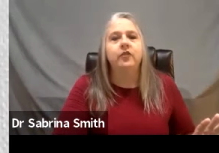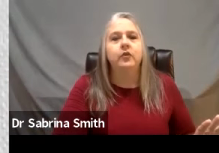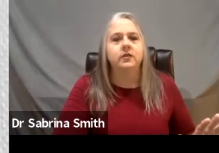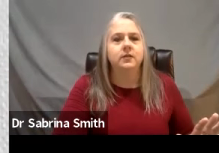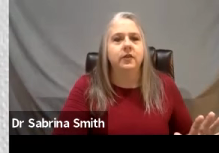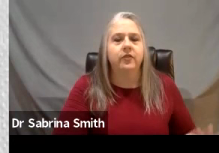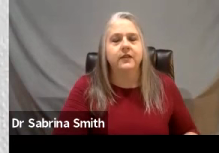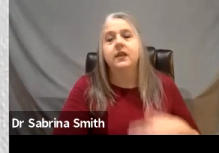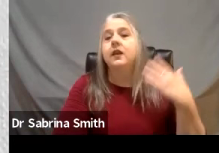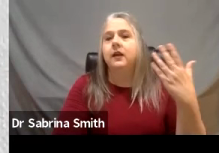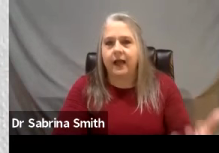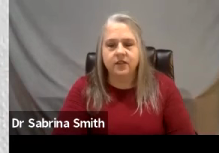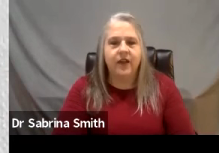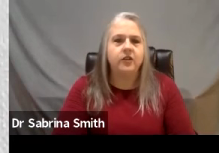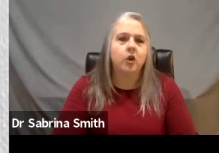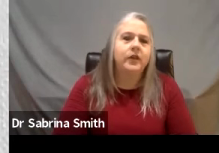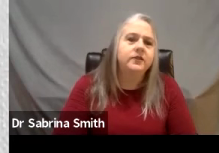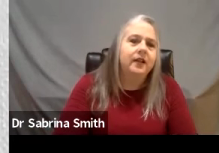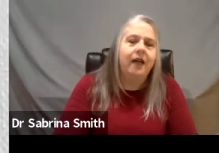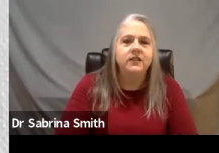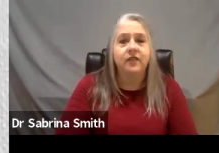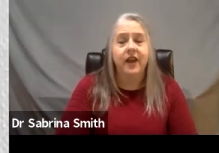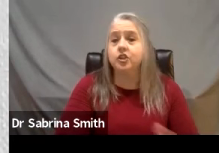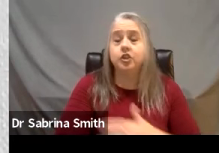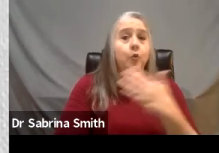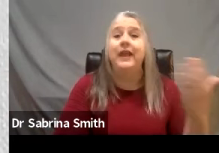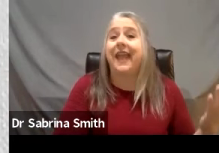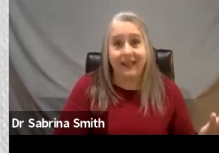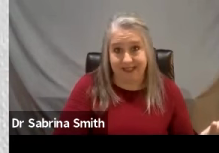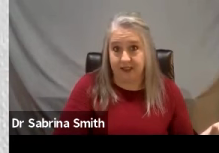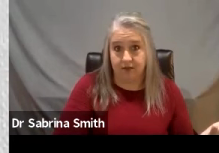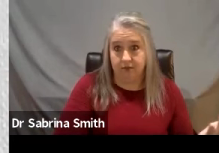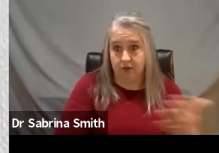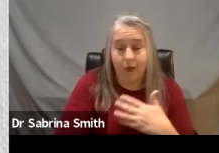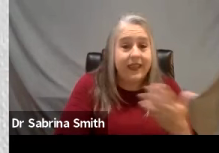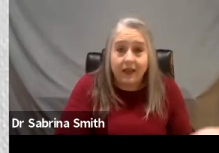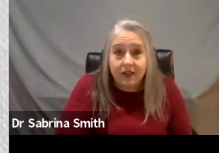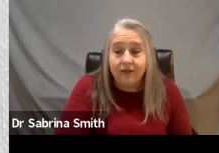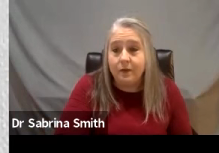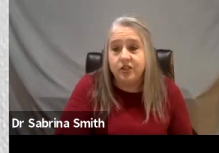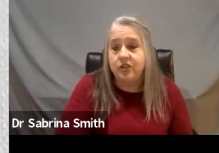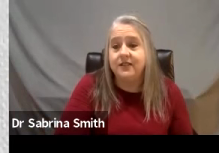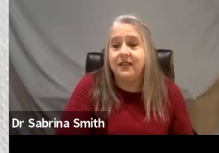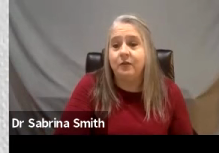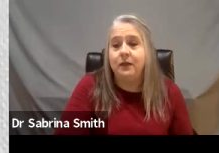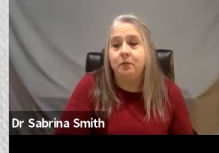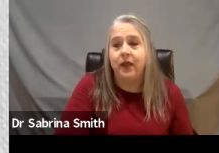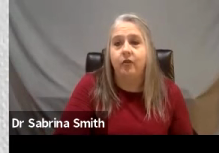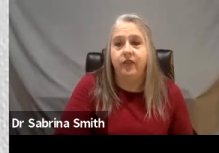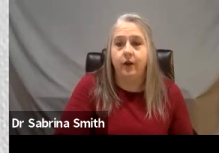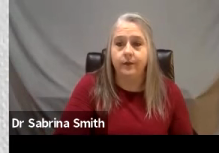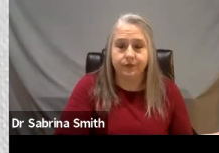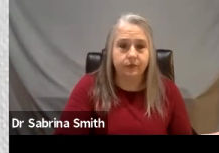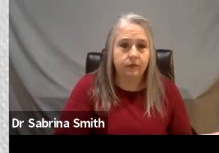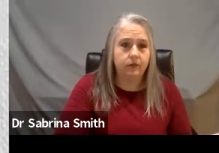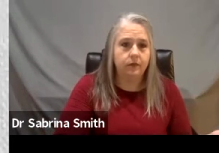want to focus on some other things. Classifiers. Are we using classifiers? Do we get it? Are we getting the information that's even being put out